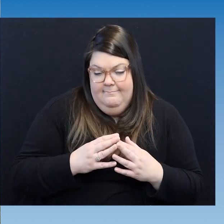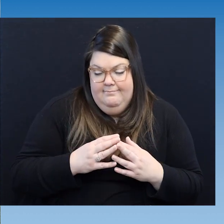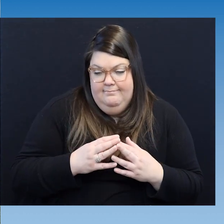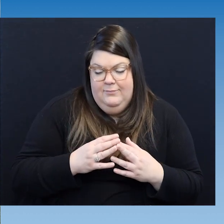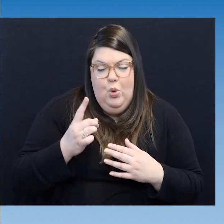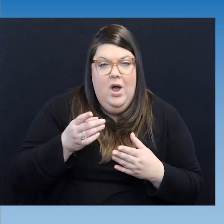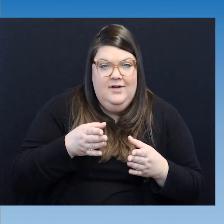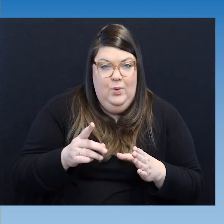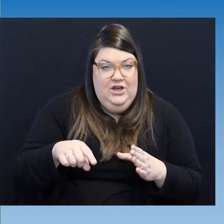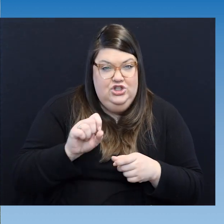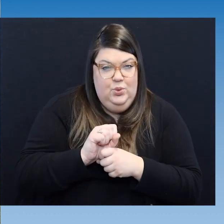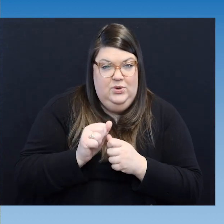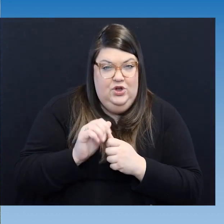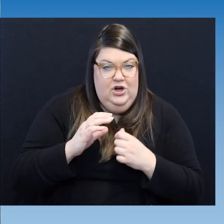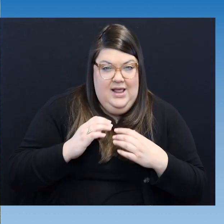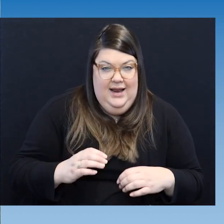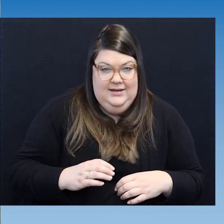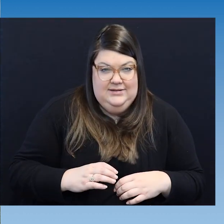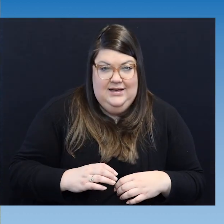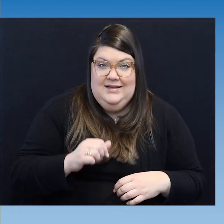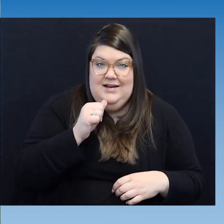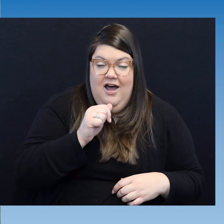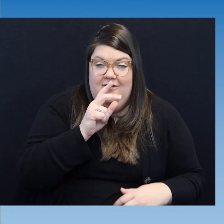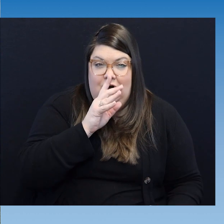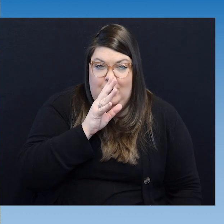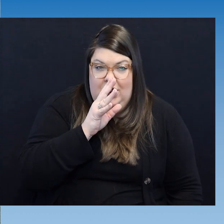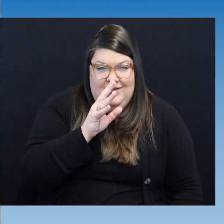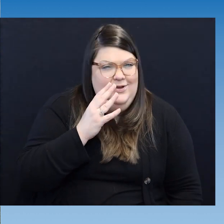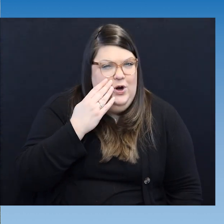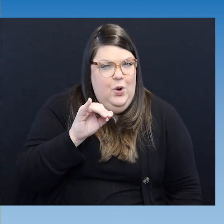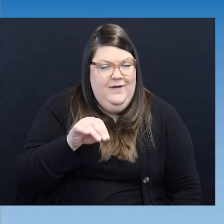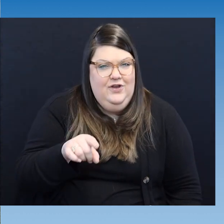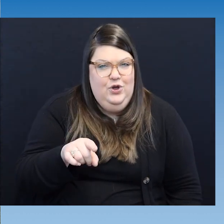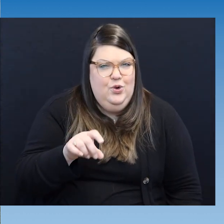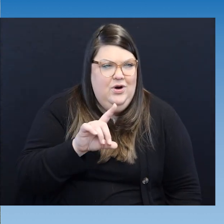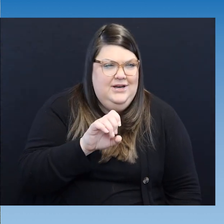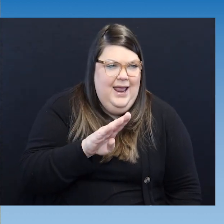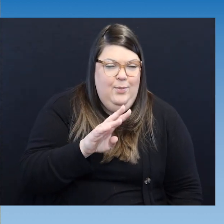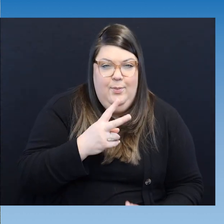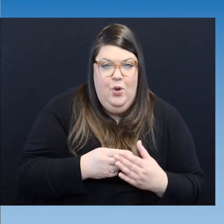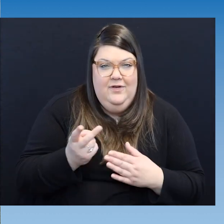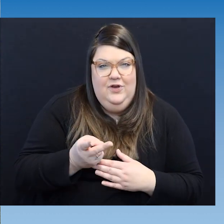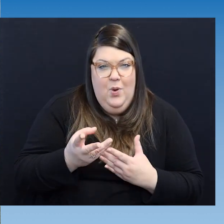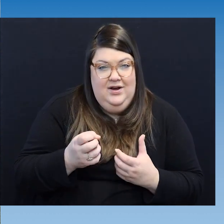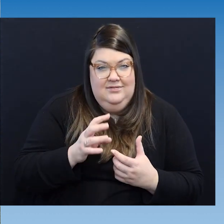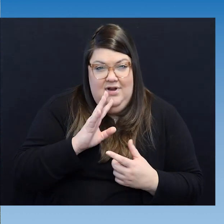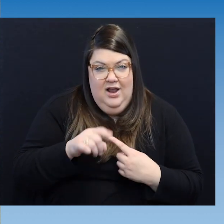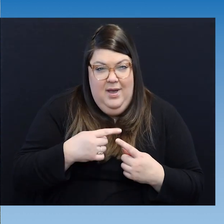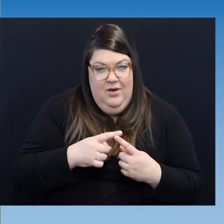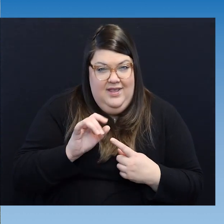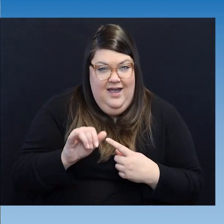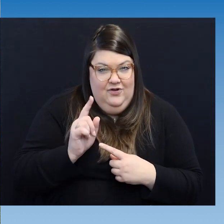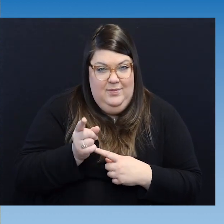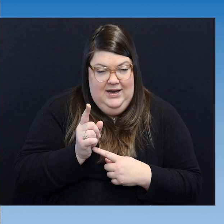One of the ways she works with her clients is non-verbally. And so I don't know if you or Deb or both of you just want to take a little minute to talk about that,